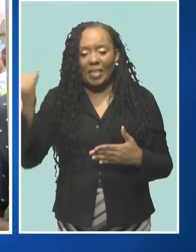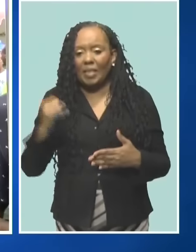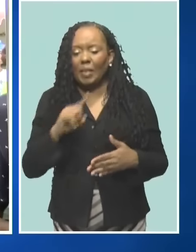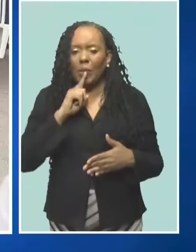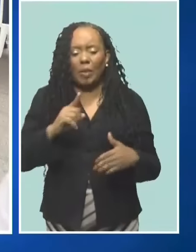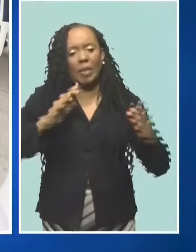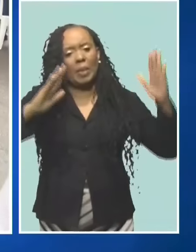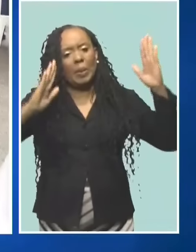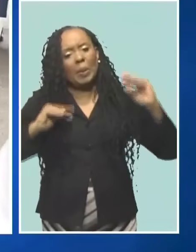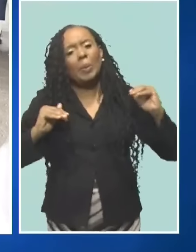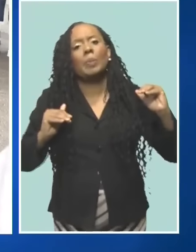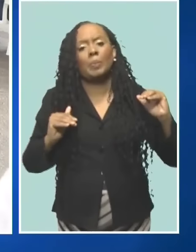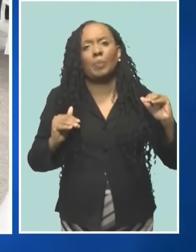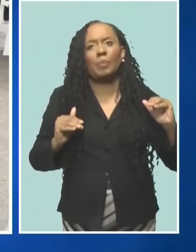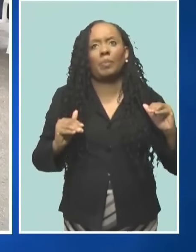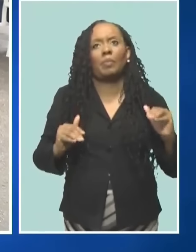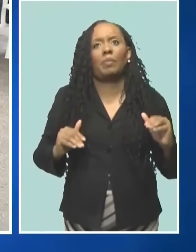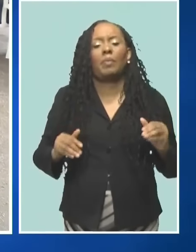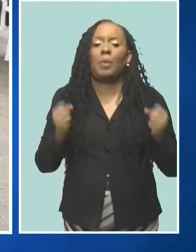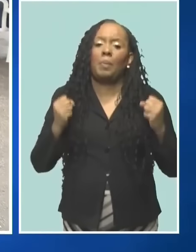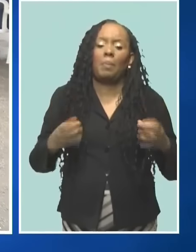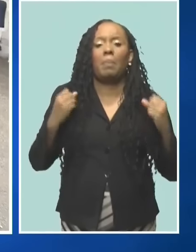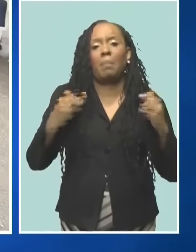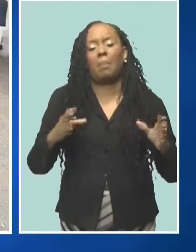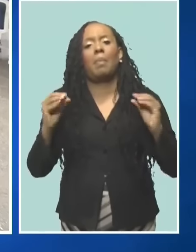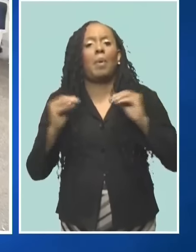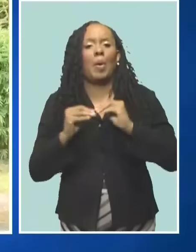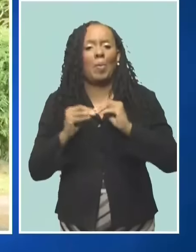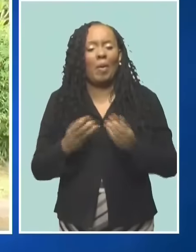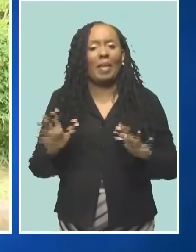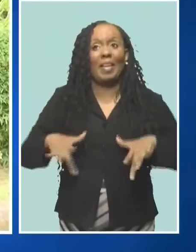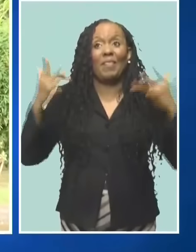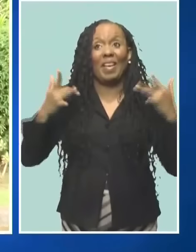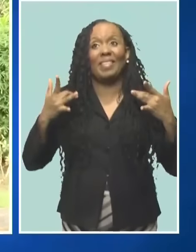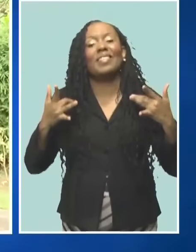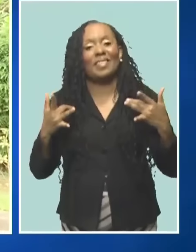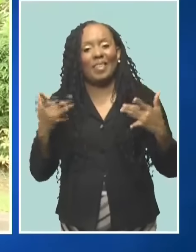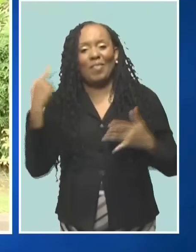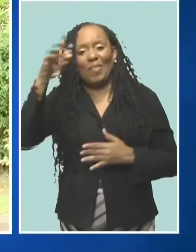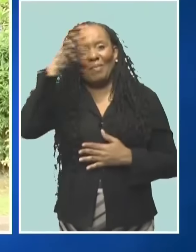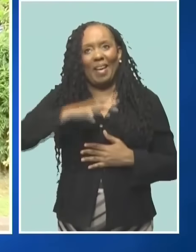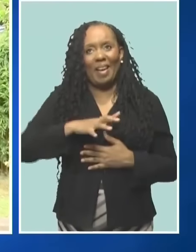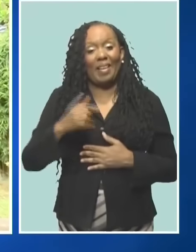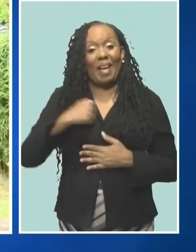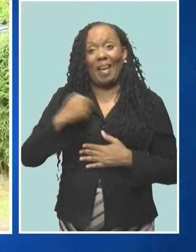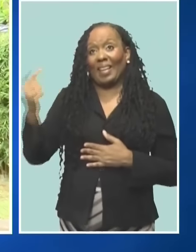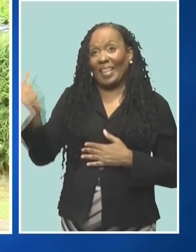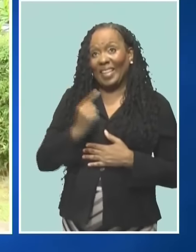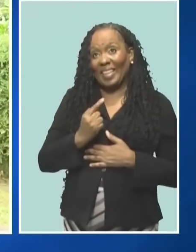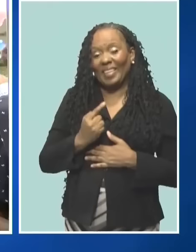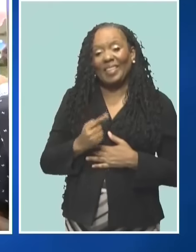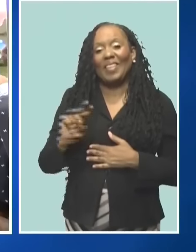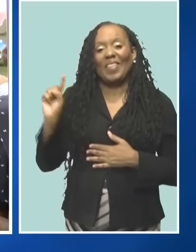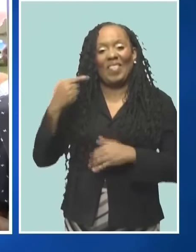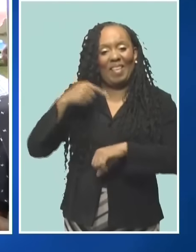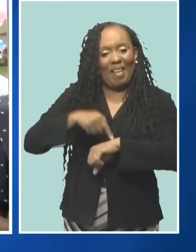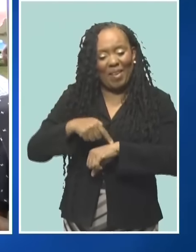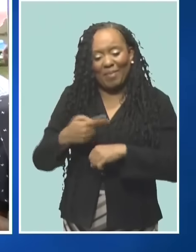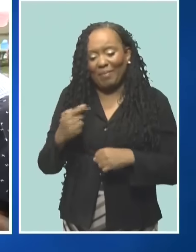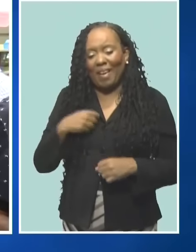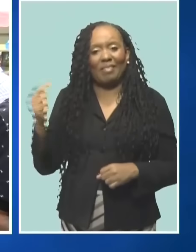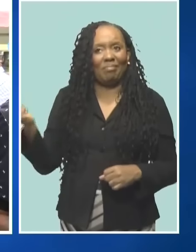hope that there will be many more of it. I came here, well, this is the first time I've ever been